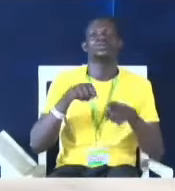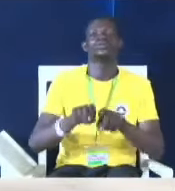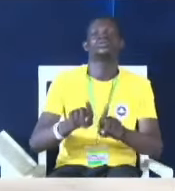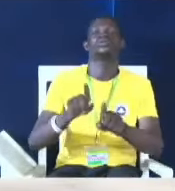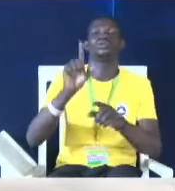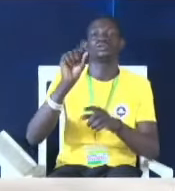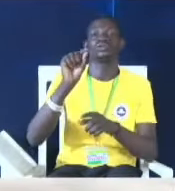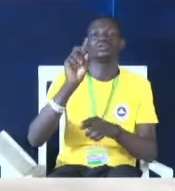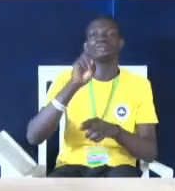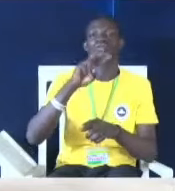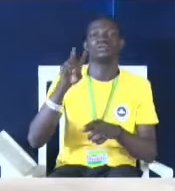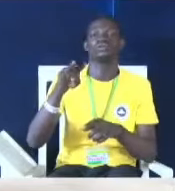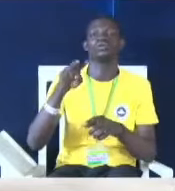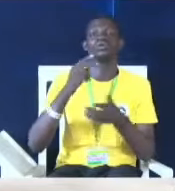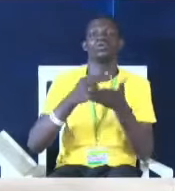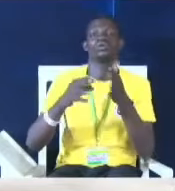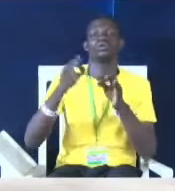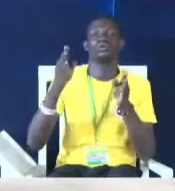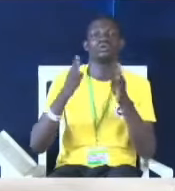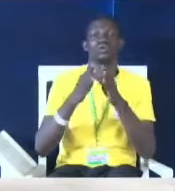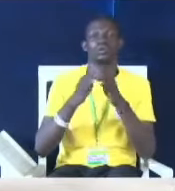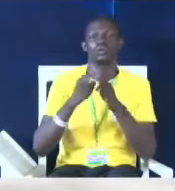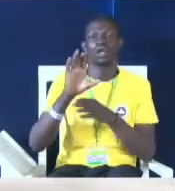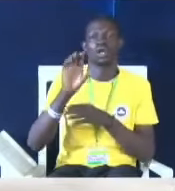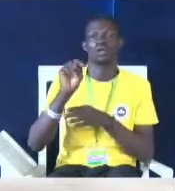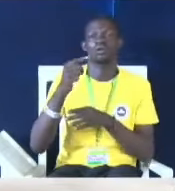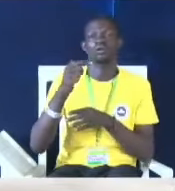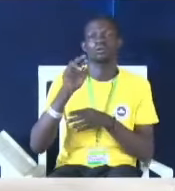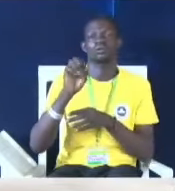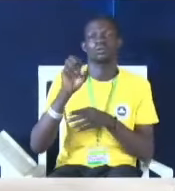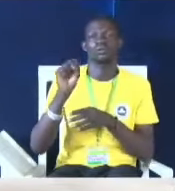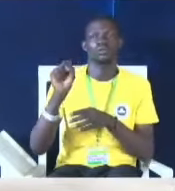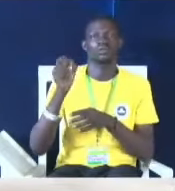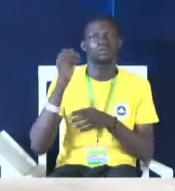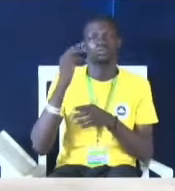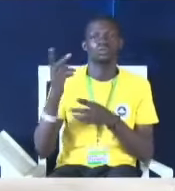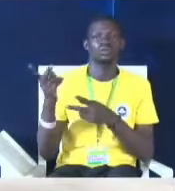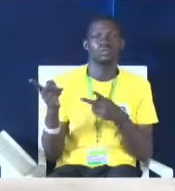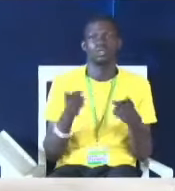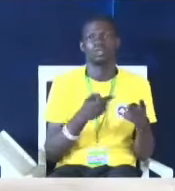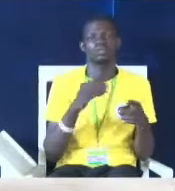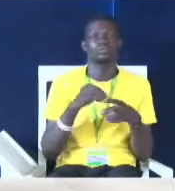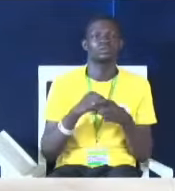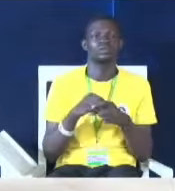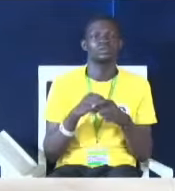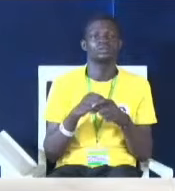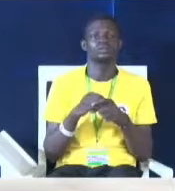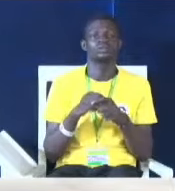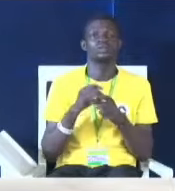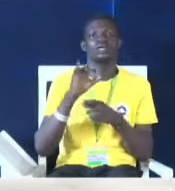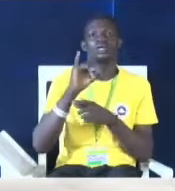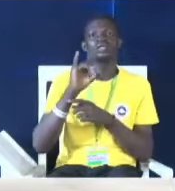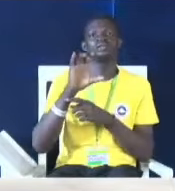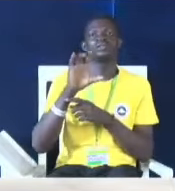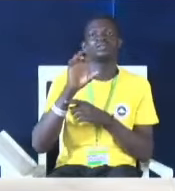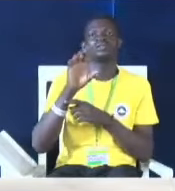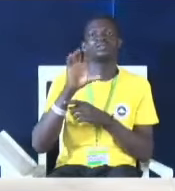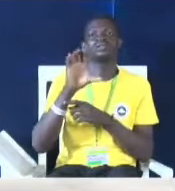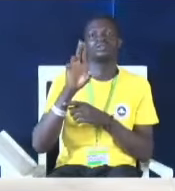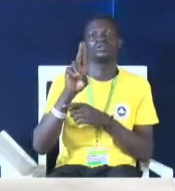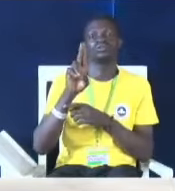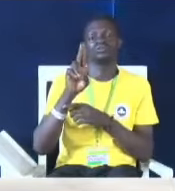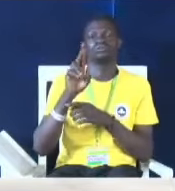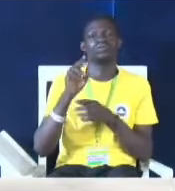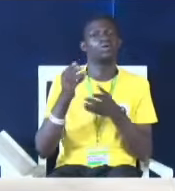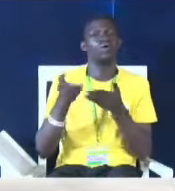2022 Holy Ghost Congress, she was lying in the intensive care unit, ICU,